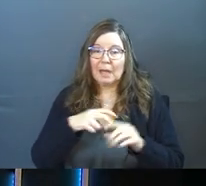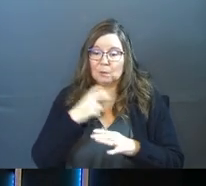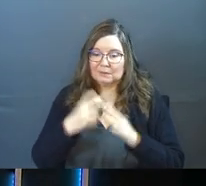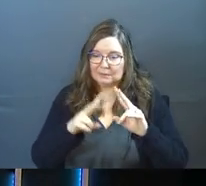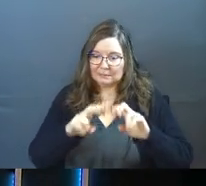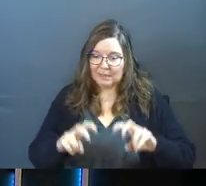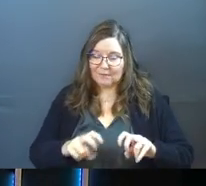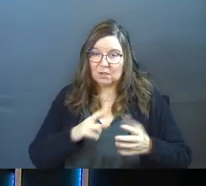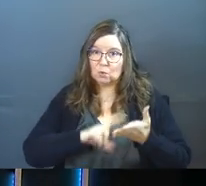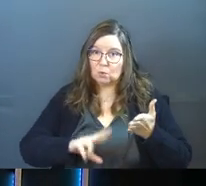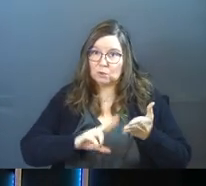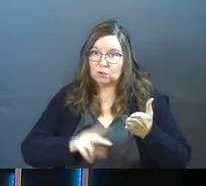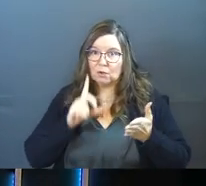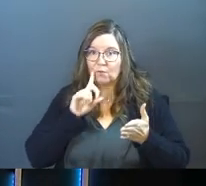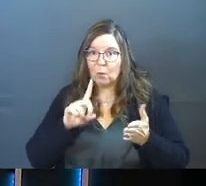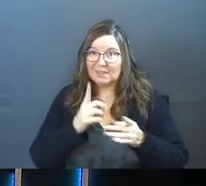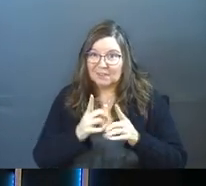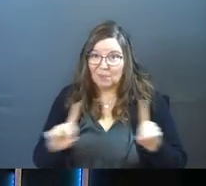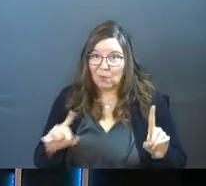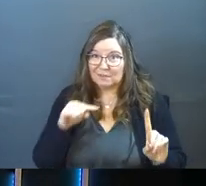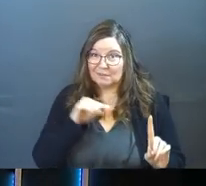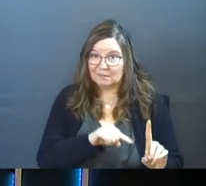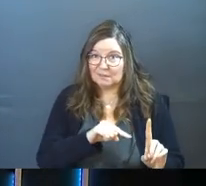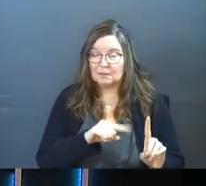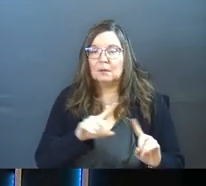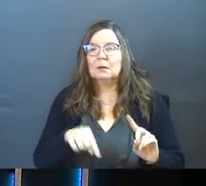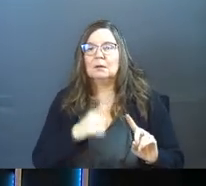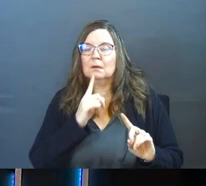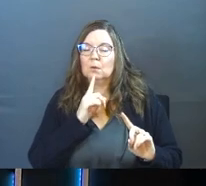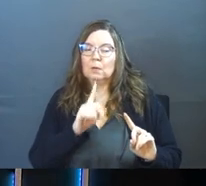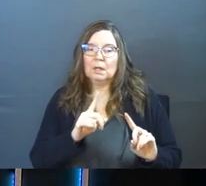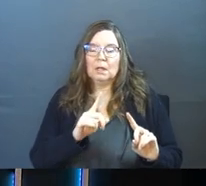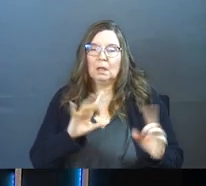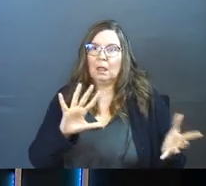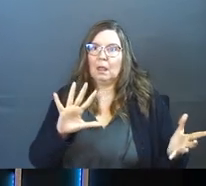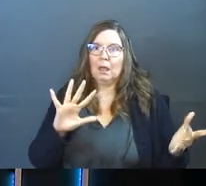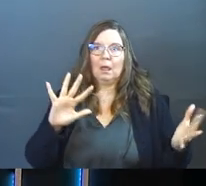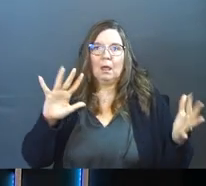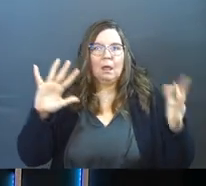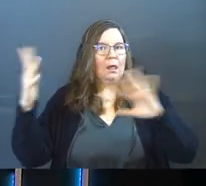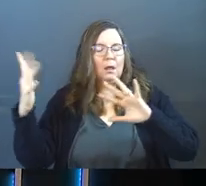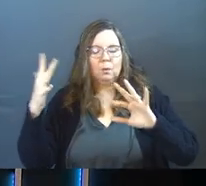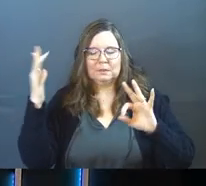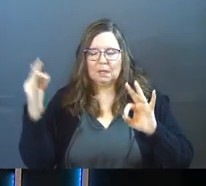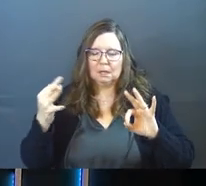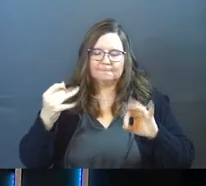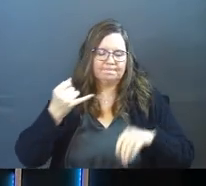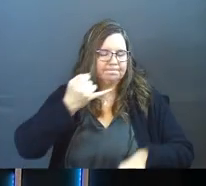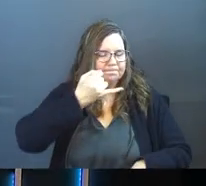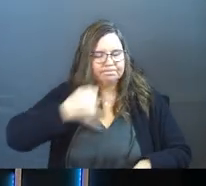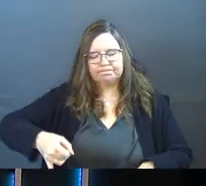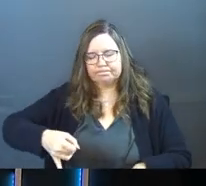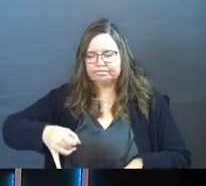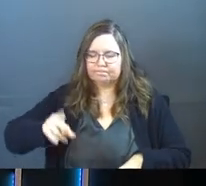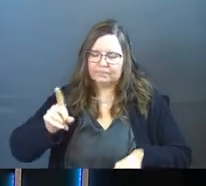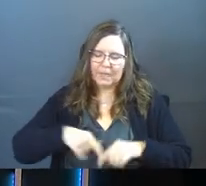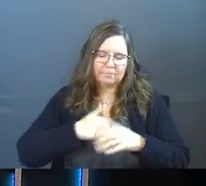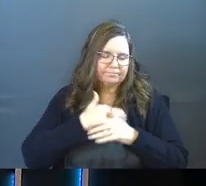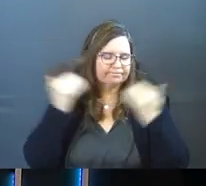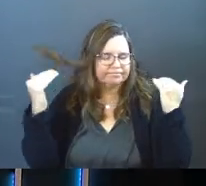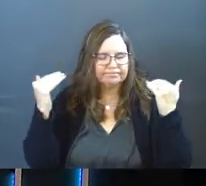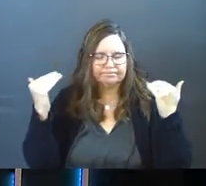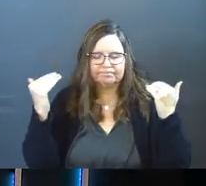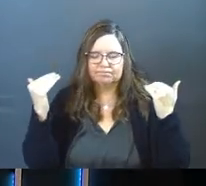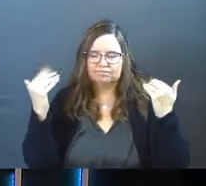into the research and just looking when it comes to divorce, right? So when it gets so messy that we decide we can't even do this